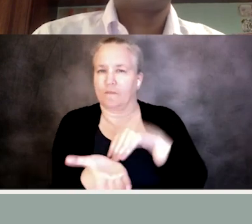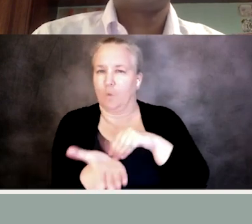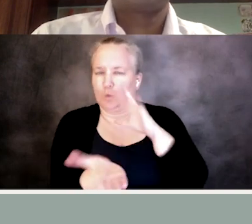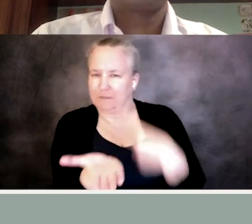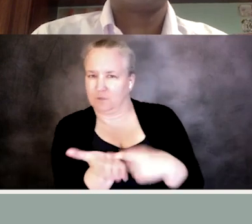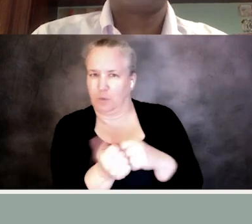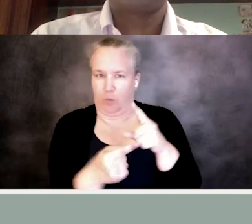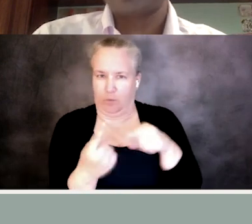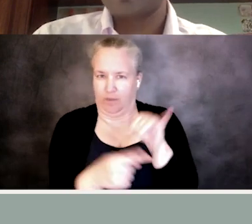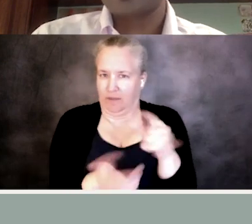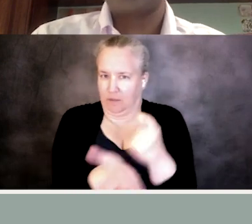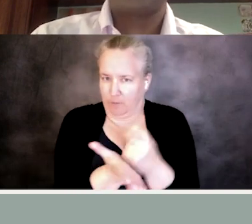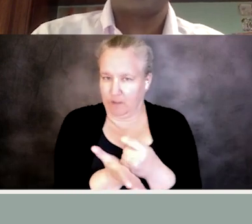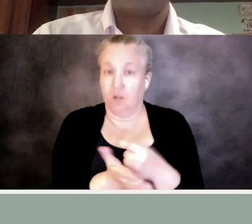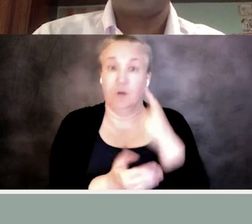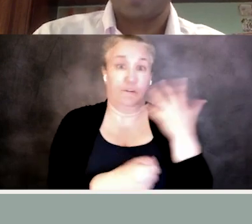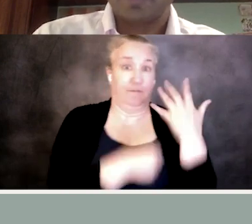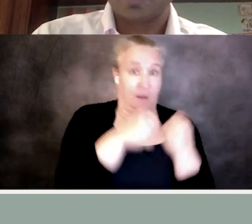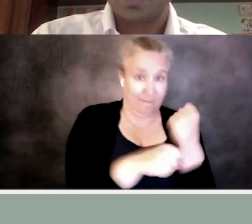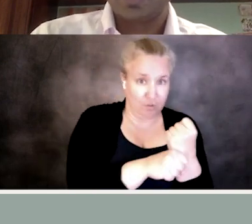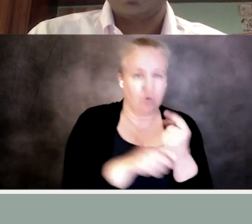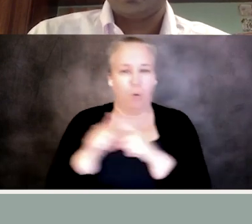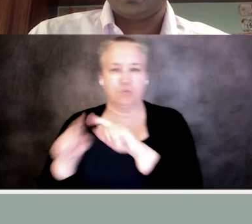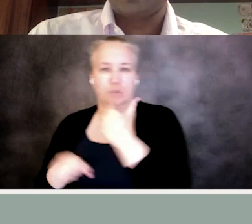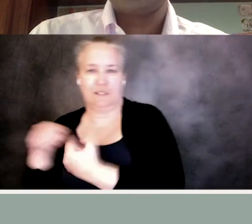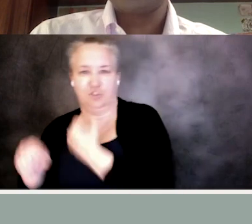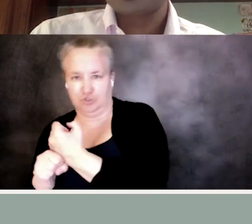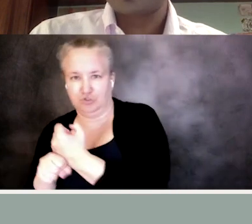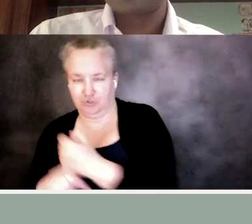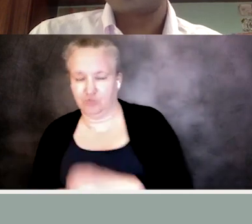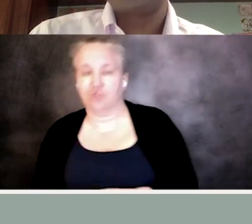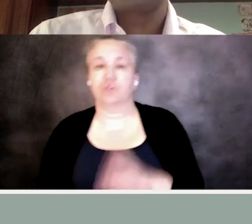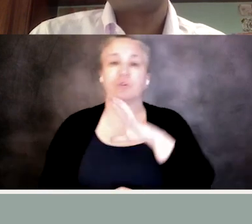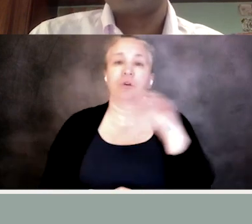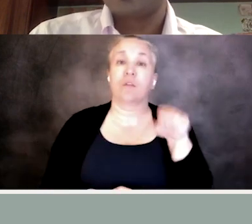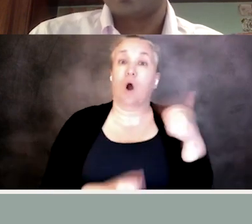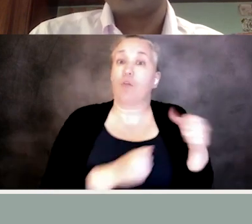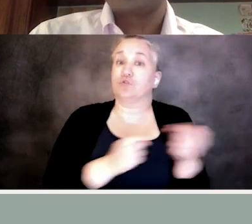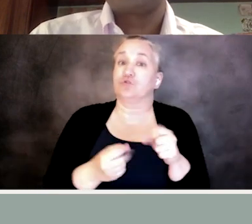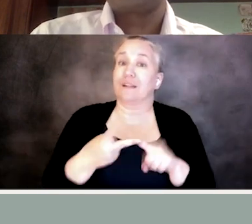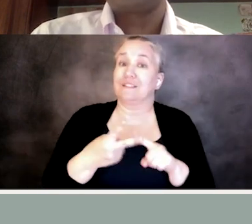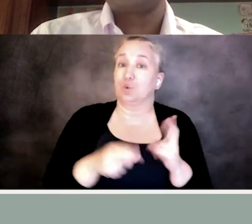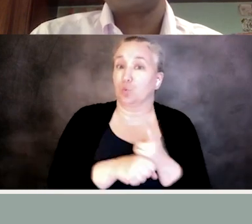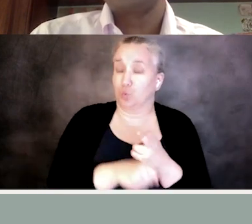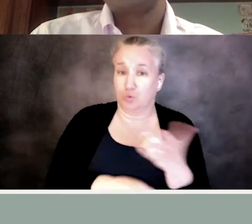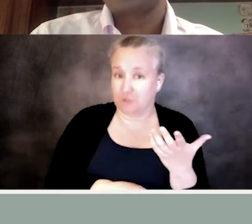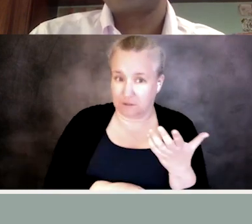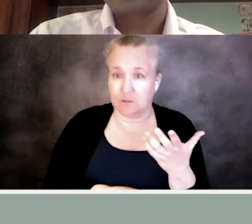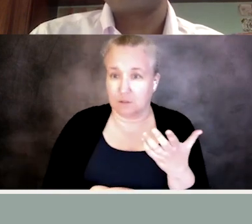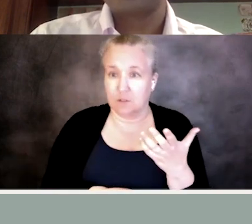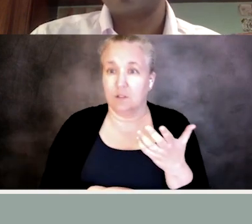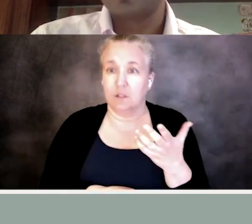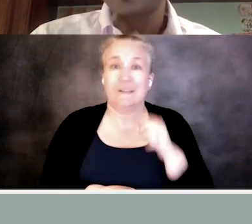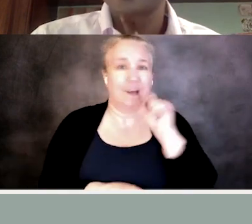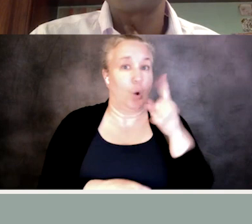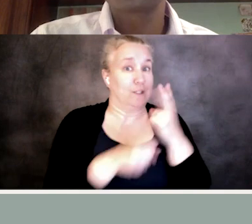anti-estrogen therapy, not only for 5 years, but also for 10 years. And the other strategy that is also done is not only using